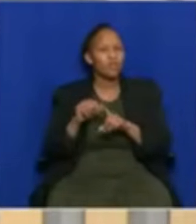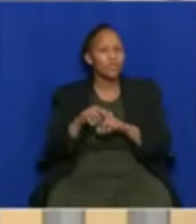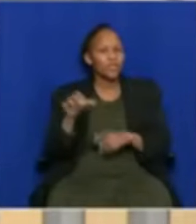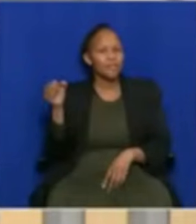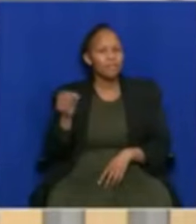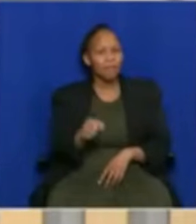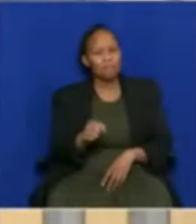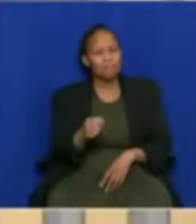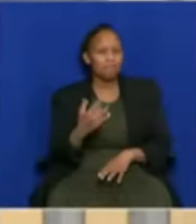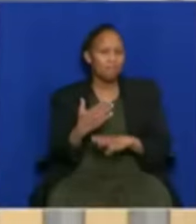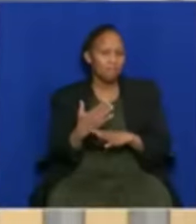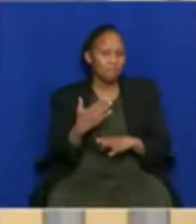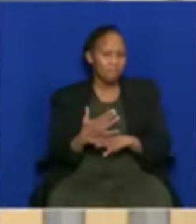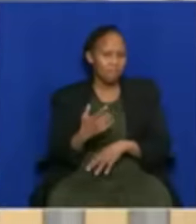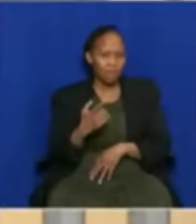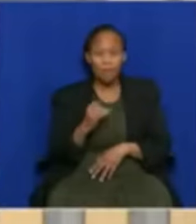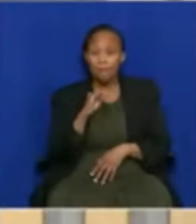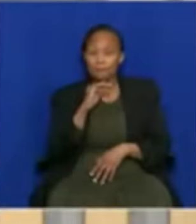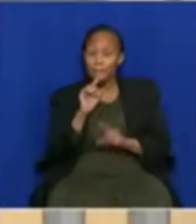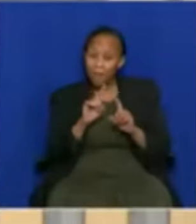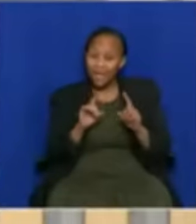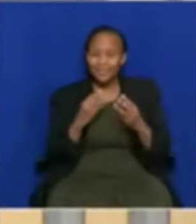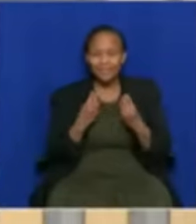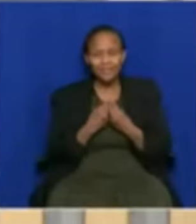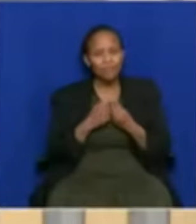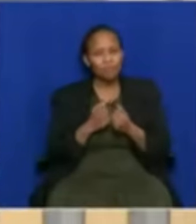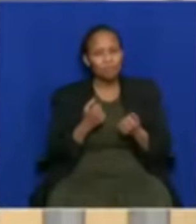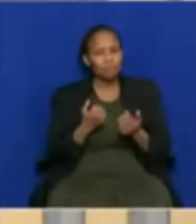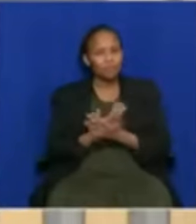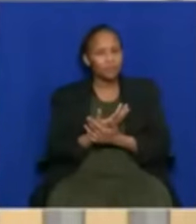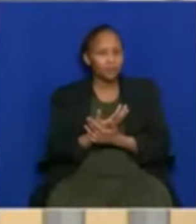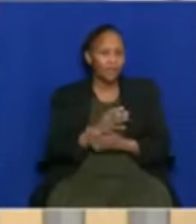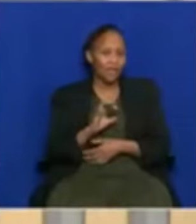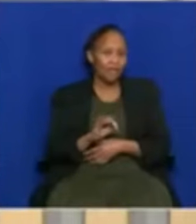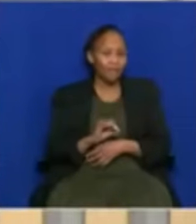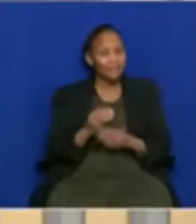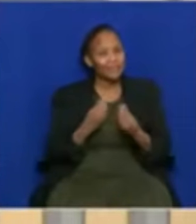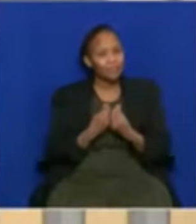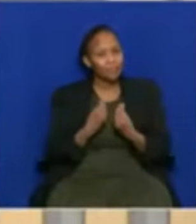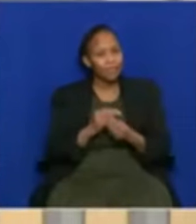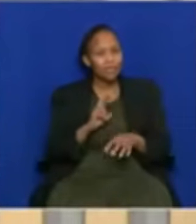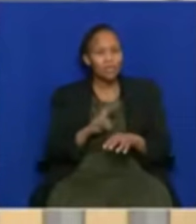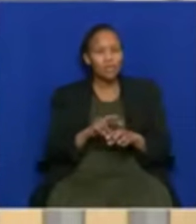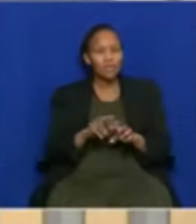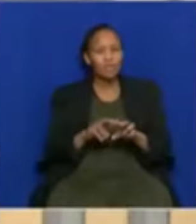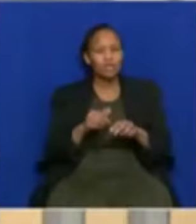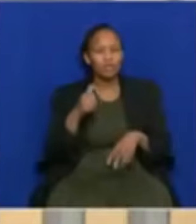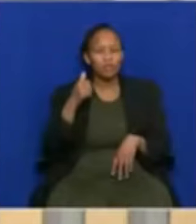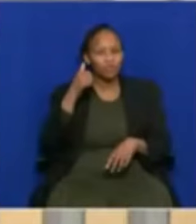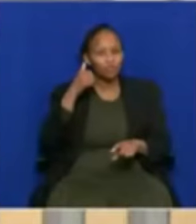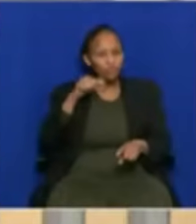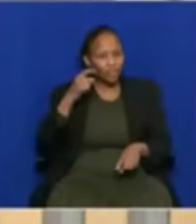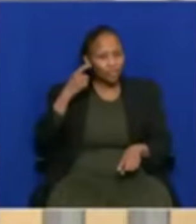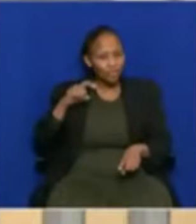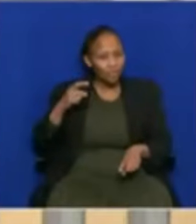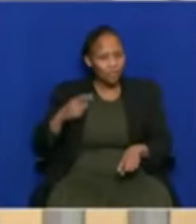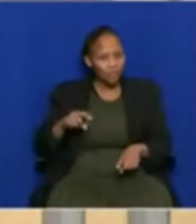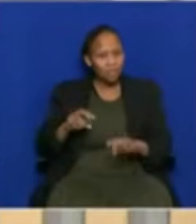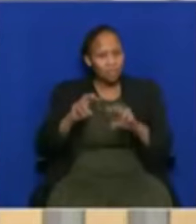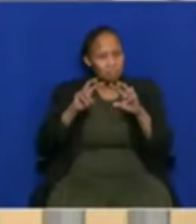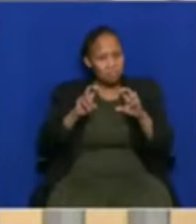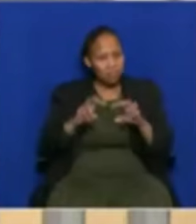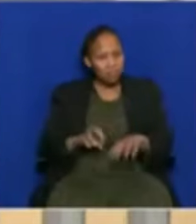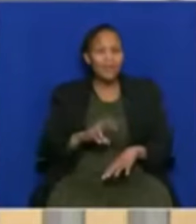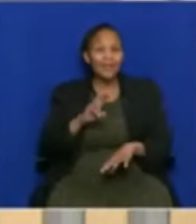that are missing from here that need verification and investigation. So not on this now. You can go now and take